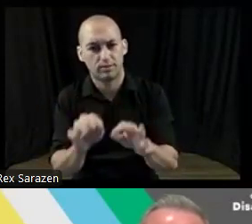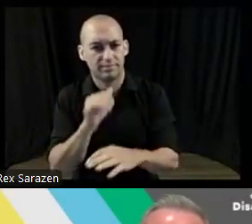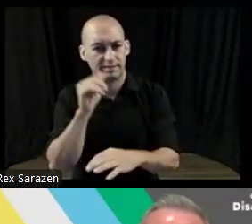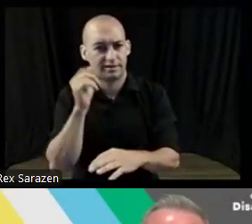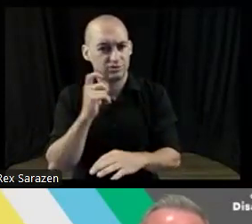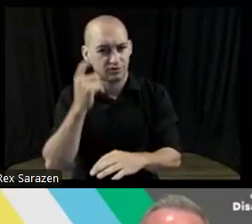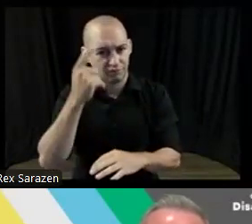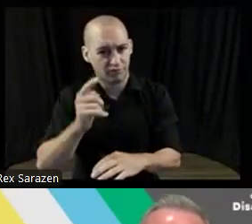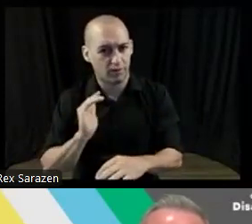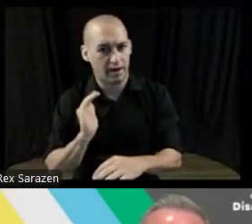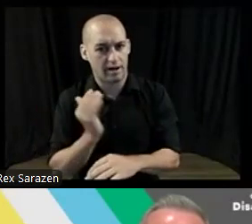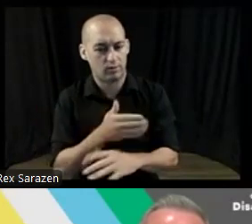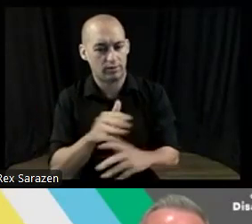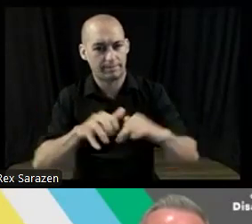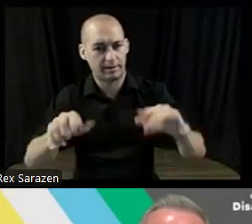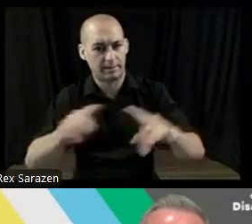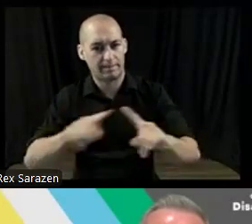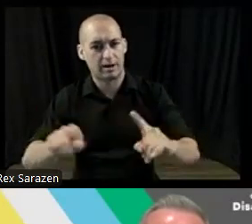committee, but other committees as well.